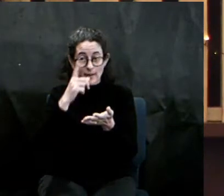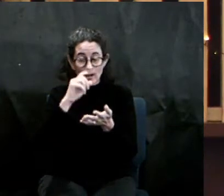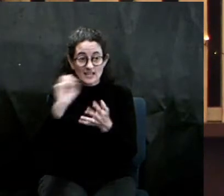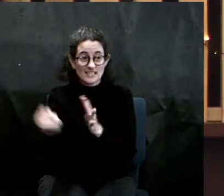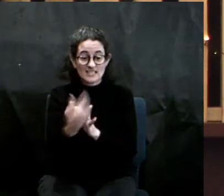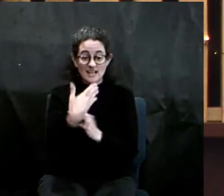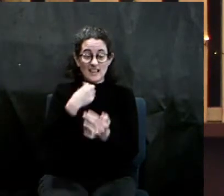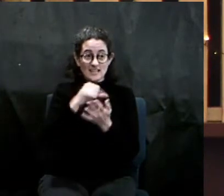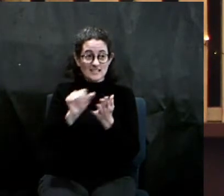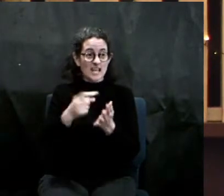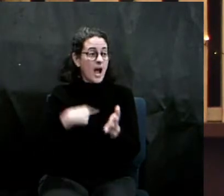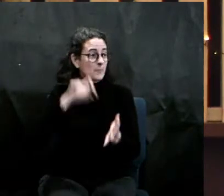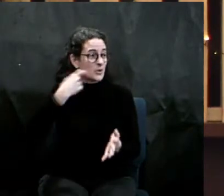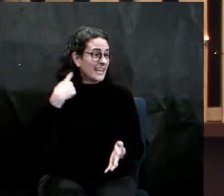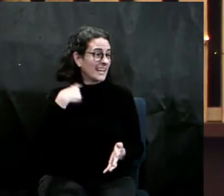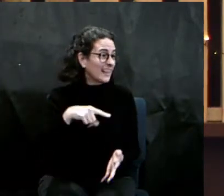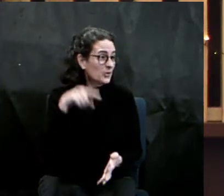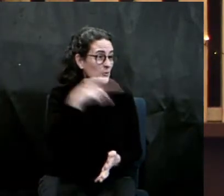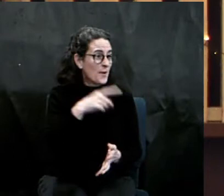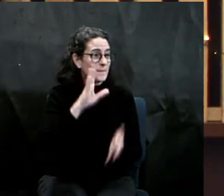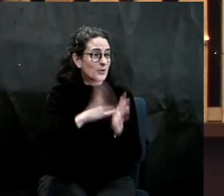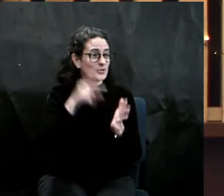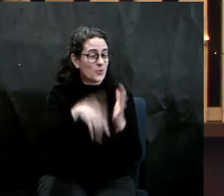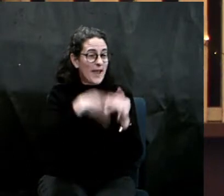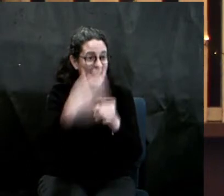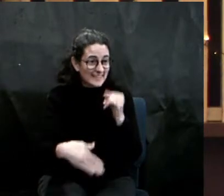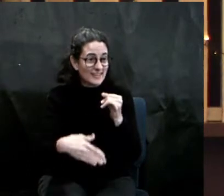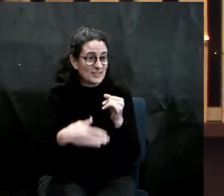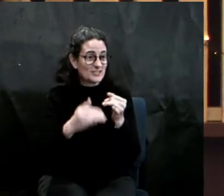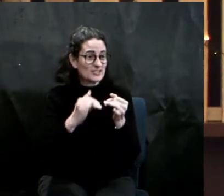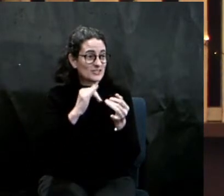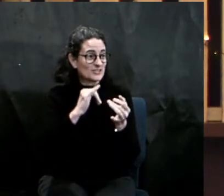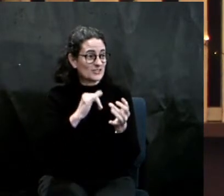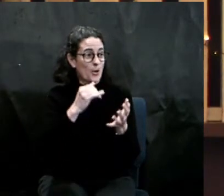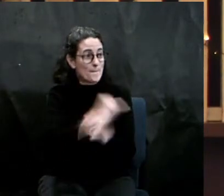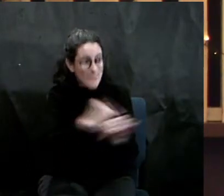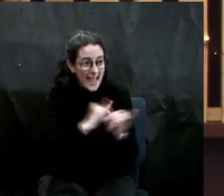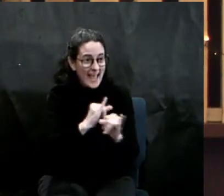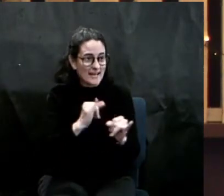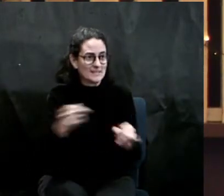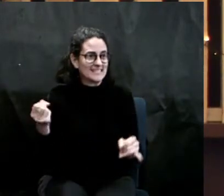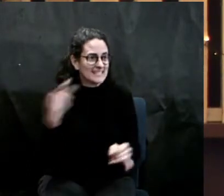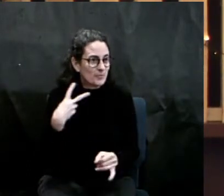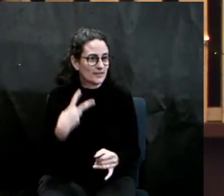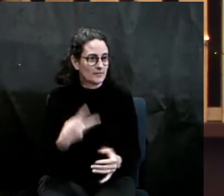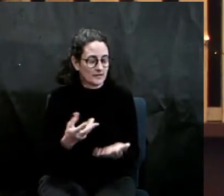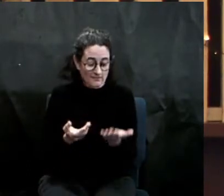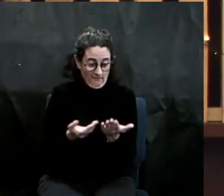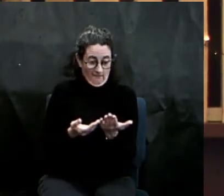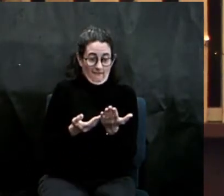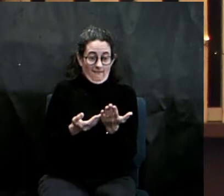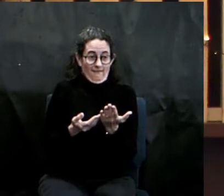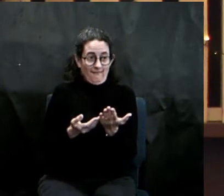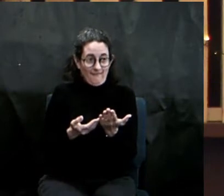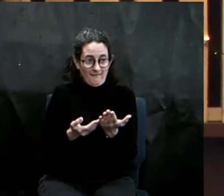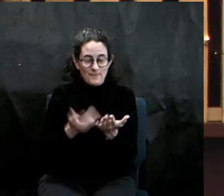threats from fans who were disappointed with that final episode. There's a lot